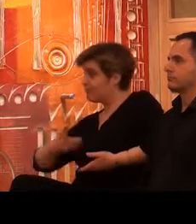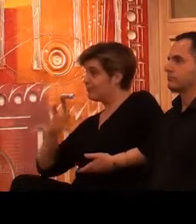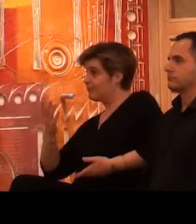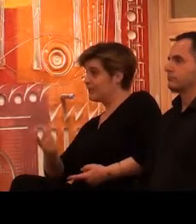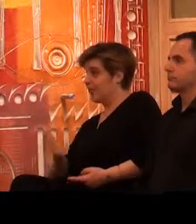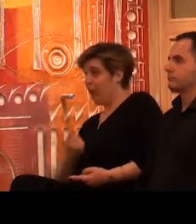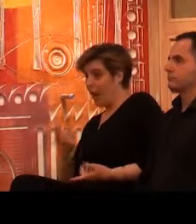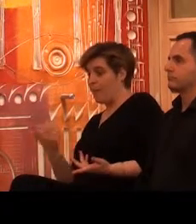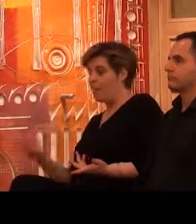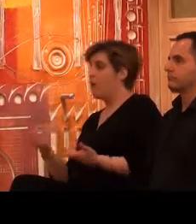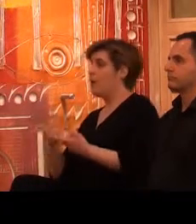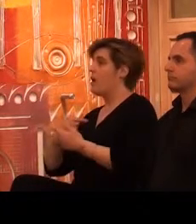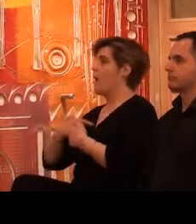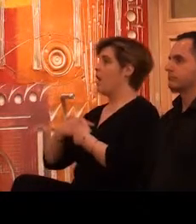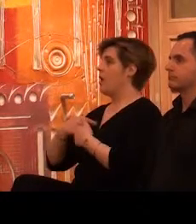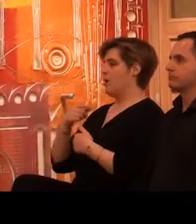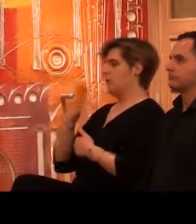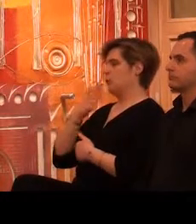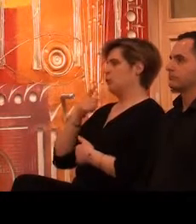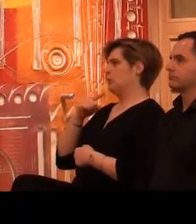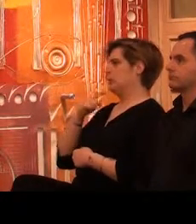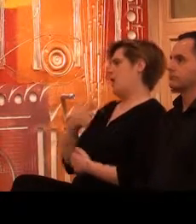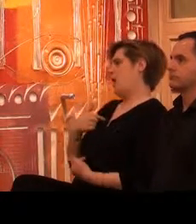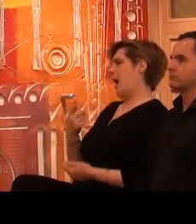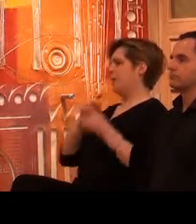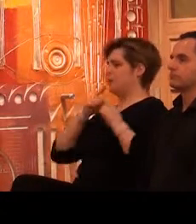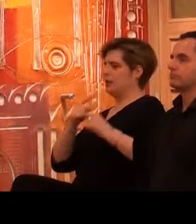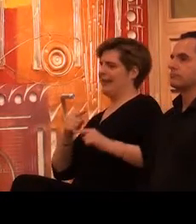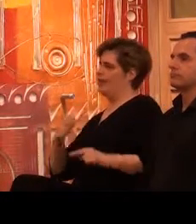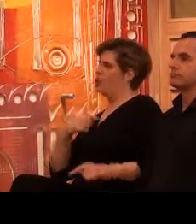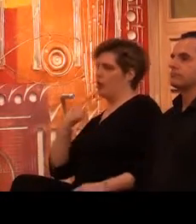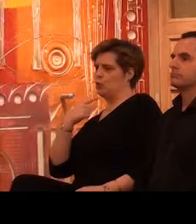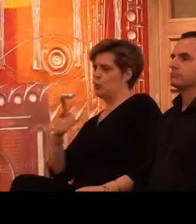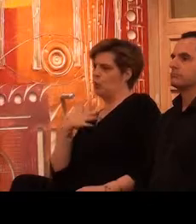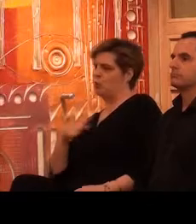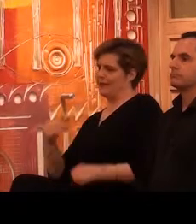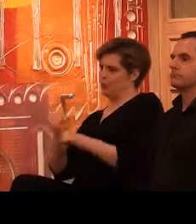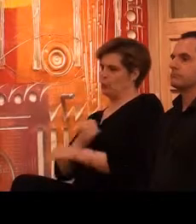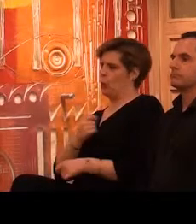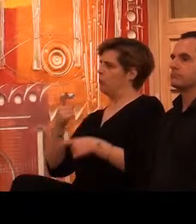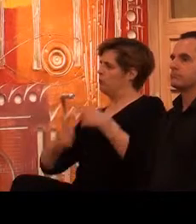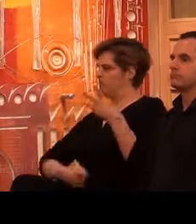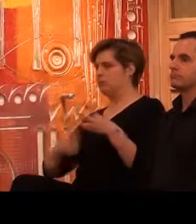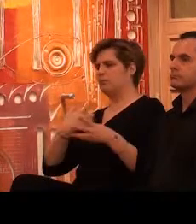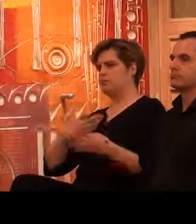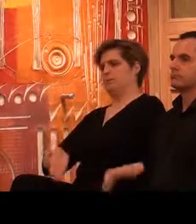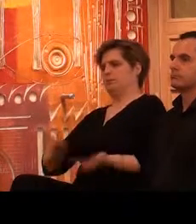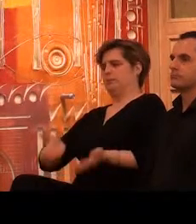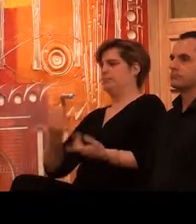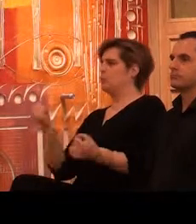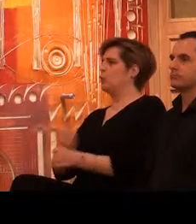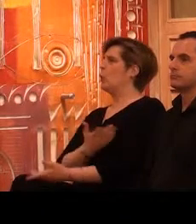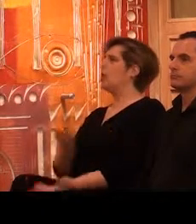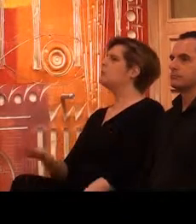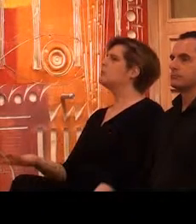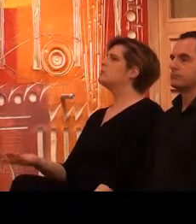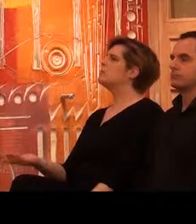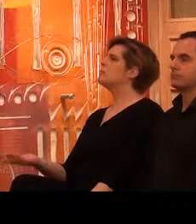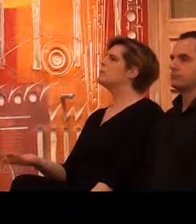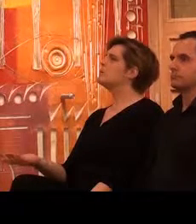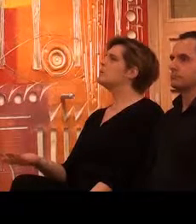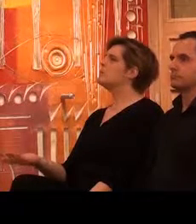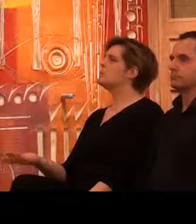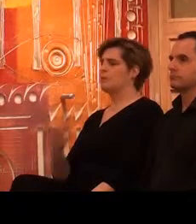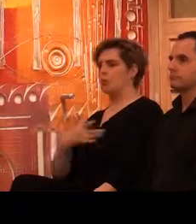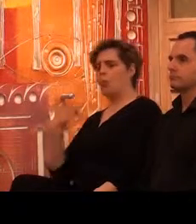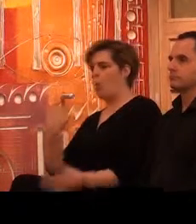about power. I'm the leader, I'm the boss, I'm the teacher, you're the child. I've told you you need to do something, get on and do it. There's no physical reason why you shouldn't, so just do it.